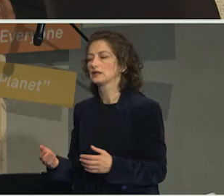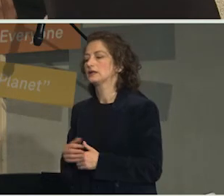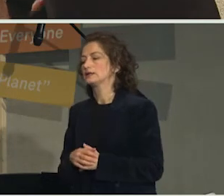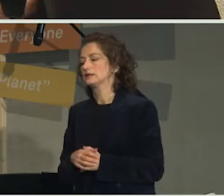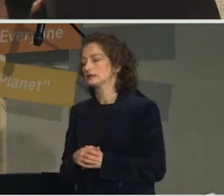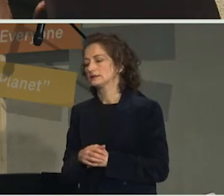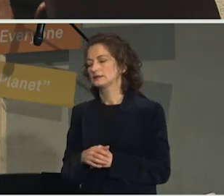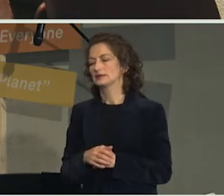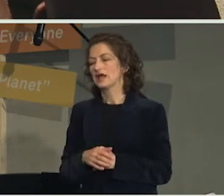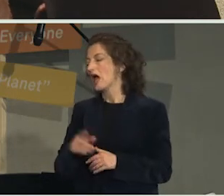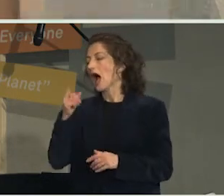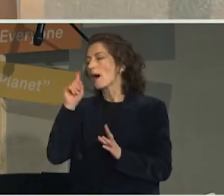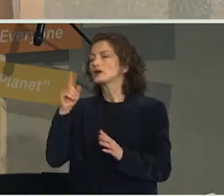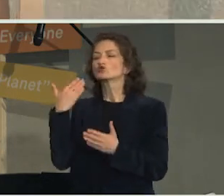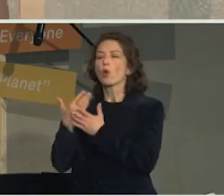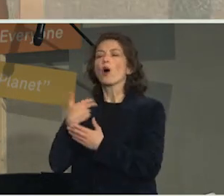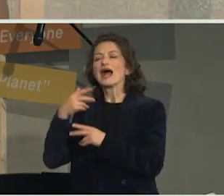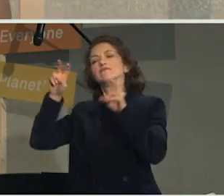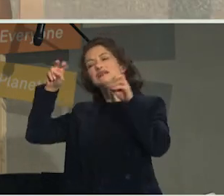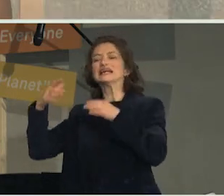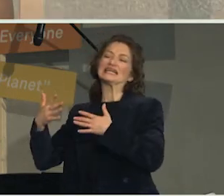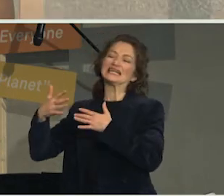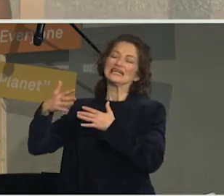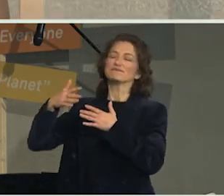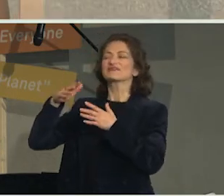not doing intersectionality. Right. Right.